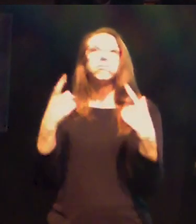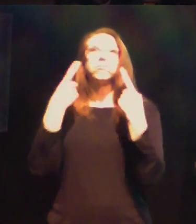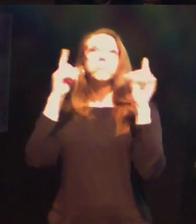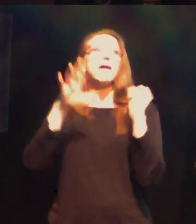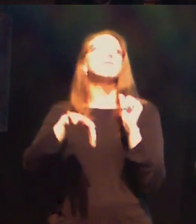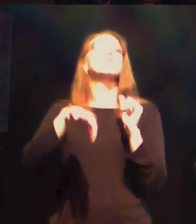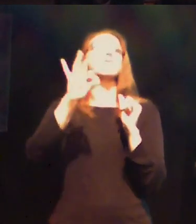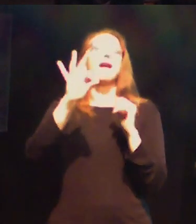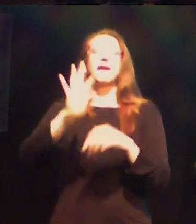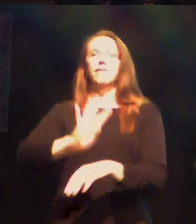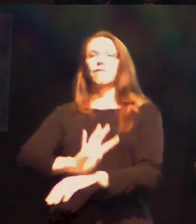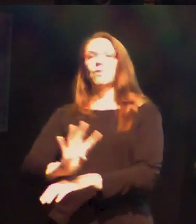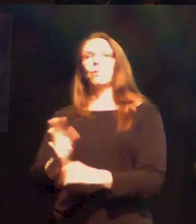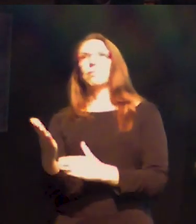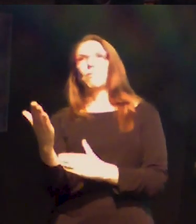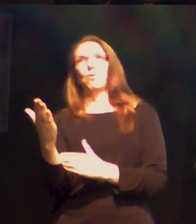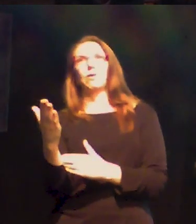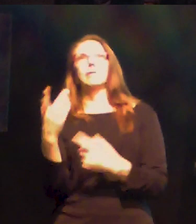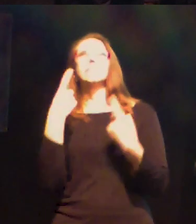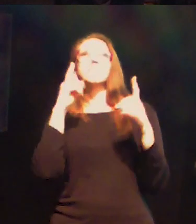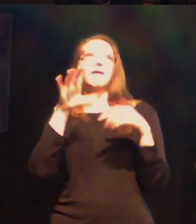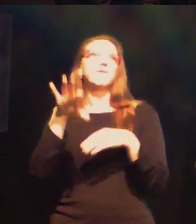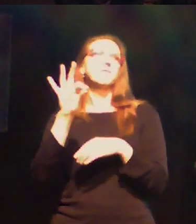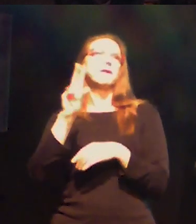a.m. basically.